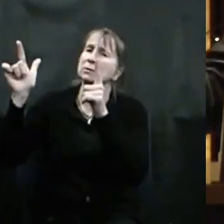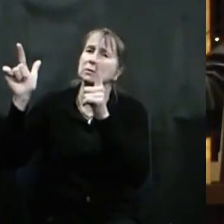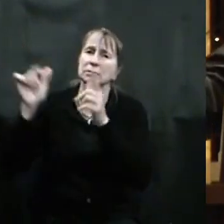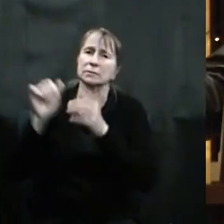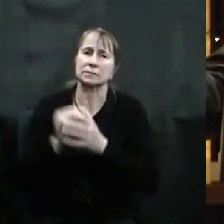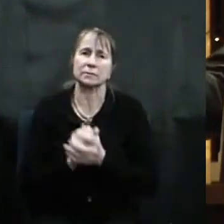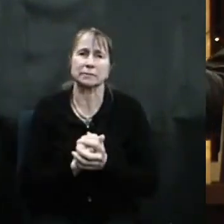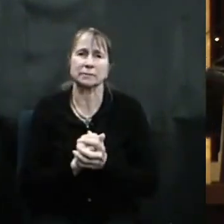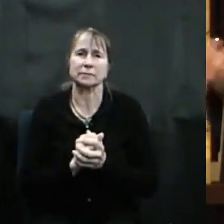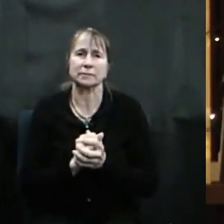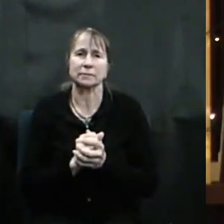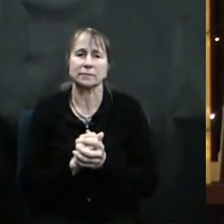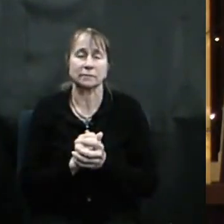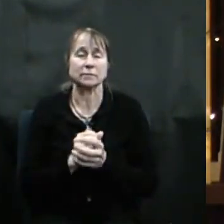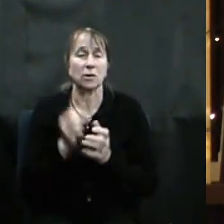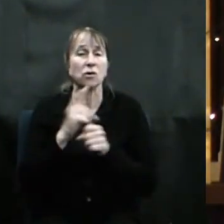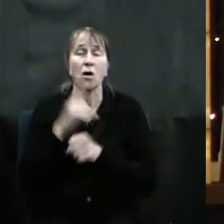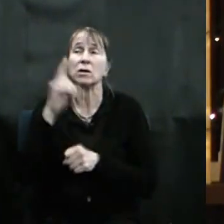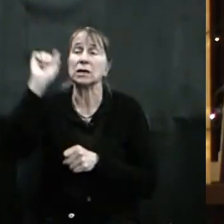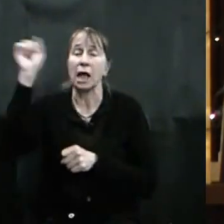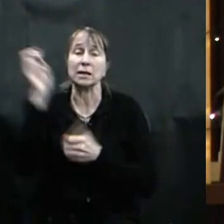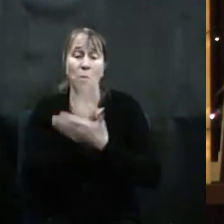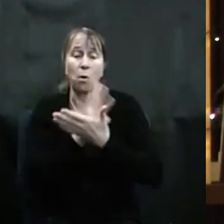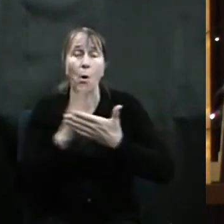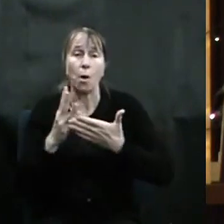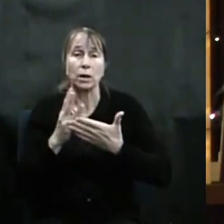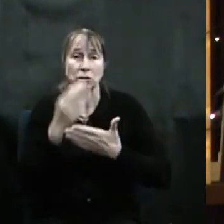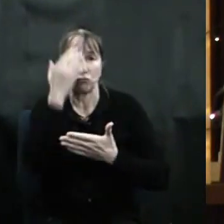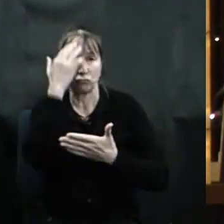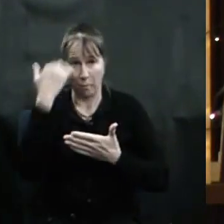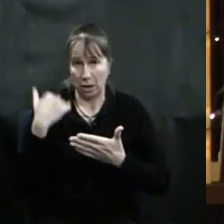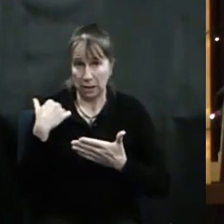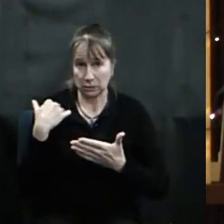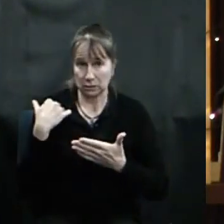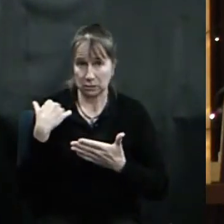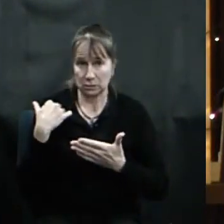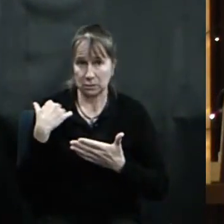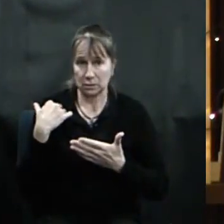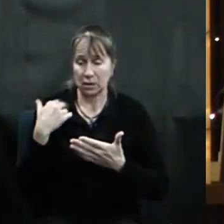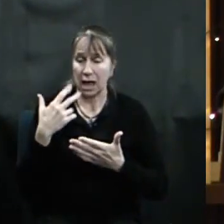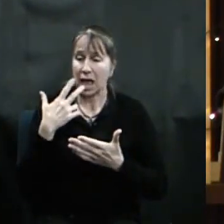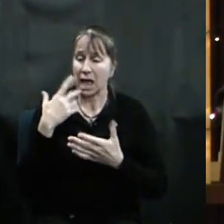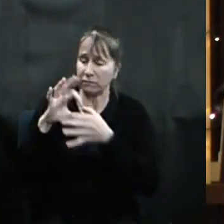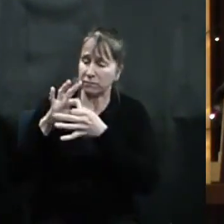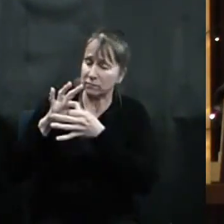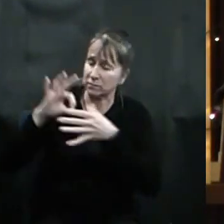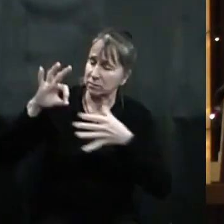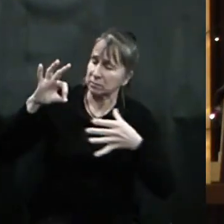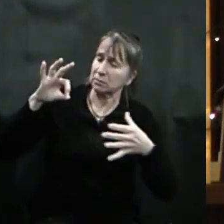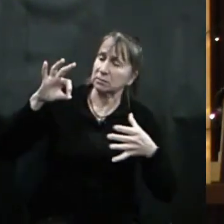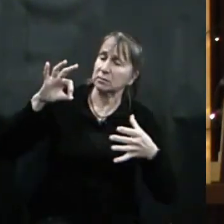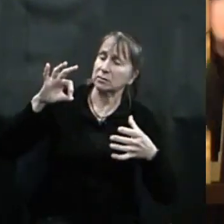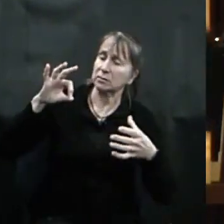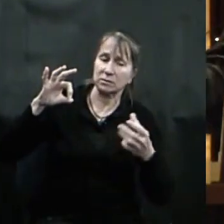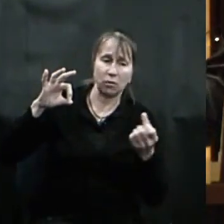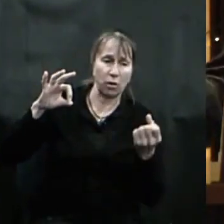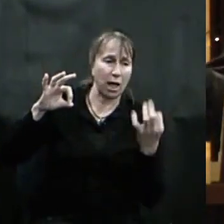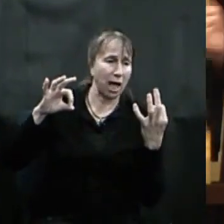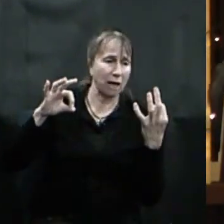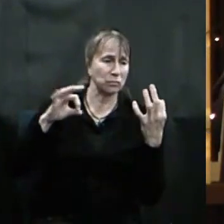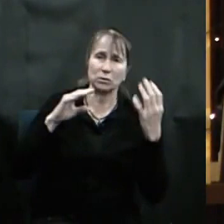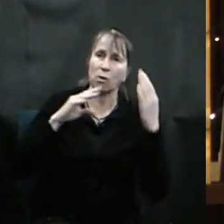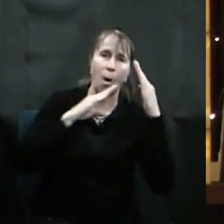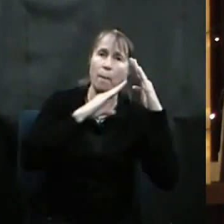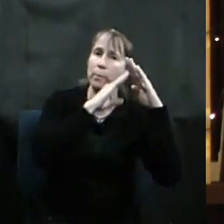God's word today has reminded us, apart from God, there is no hope. Our